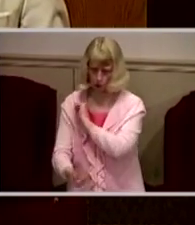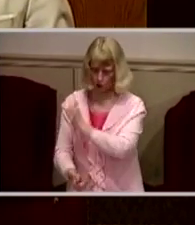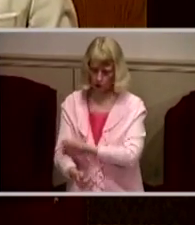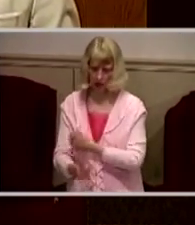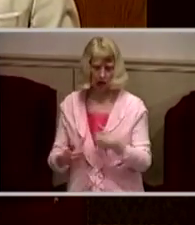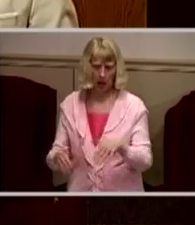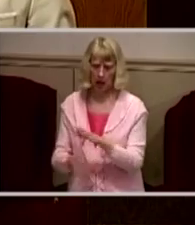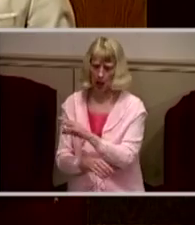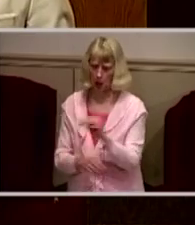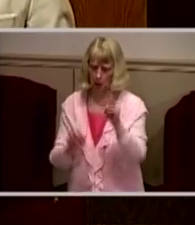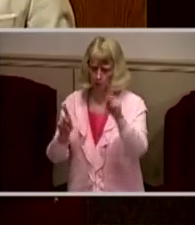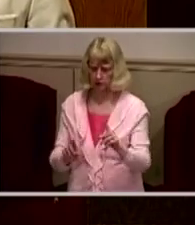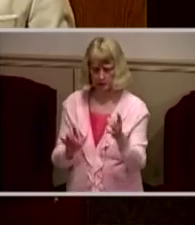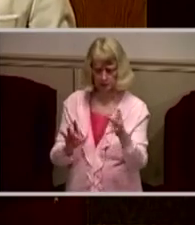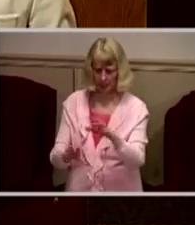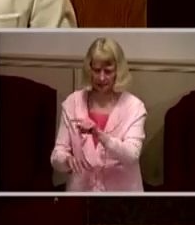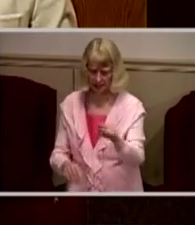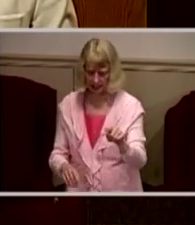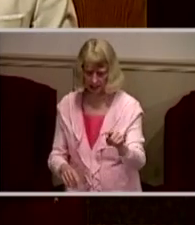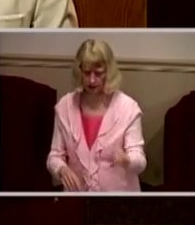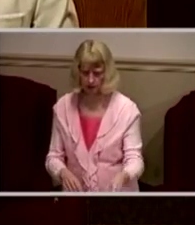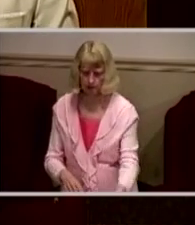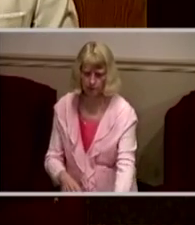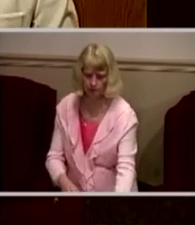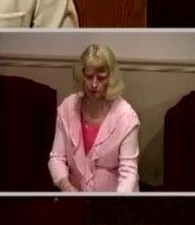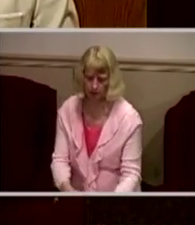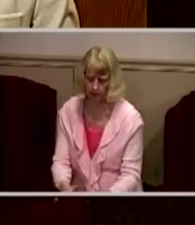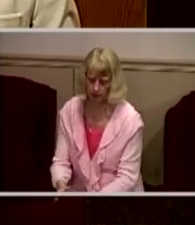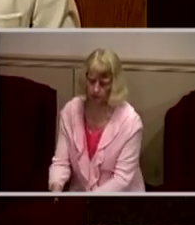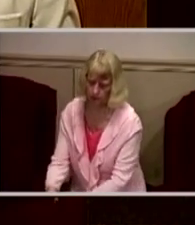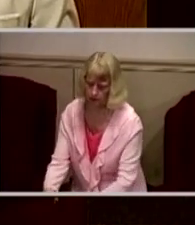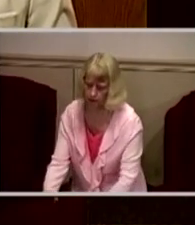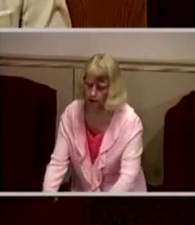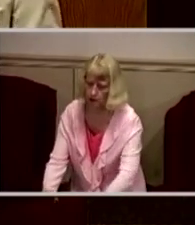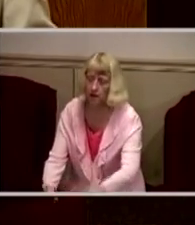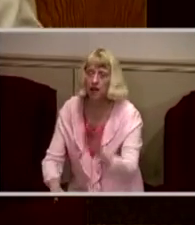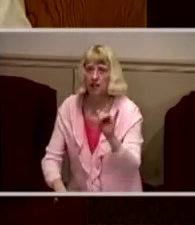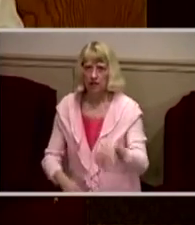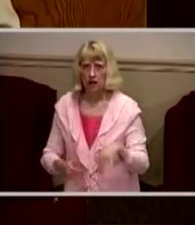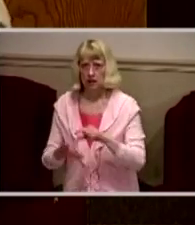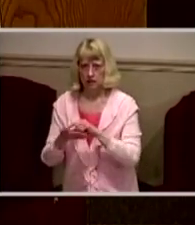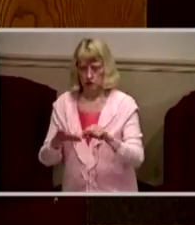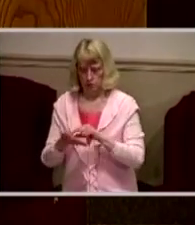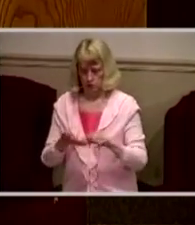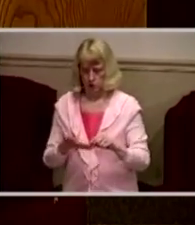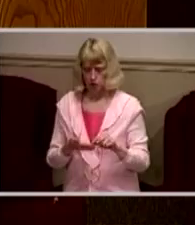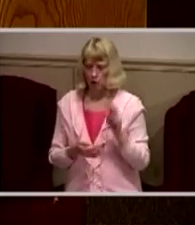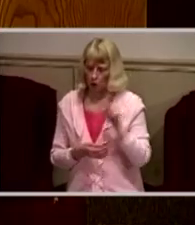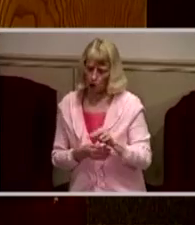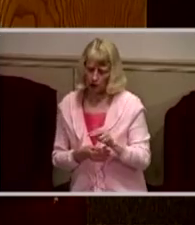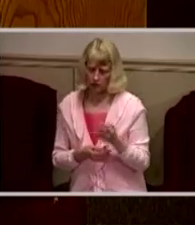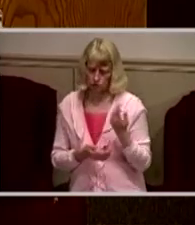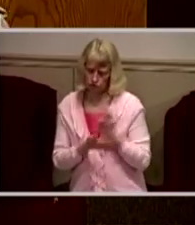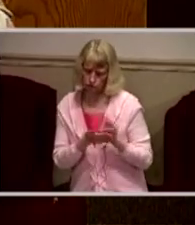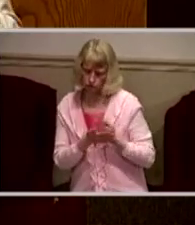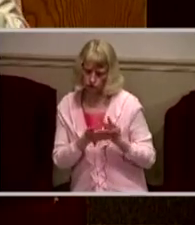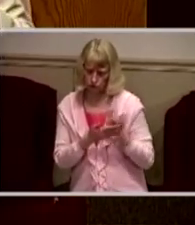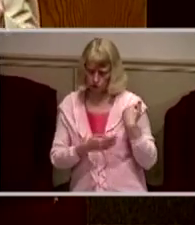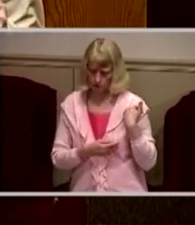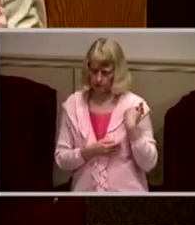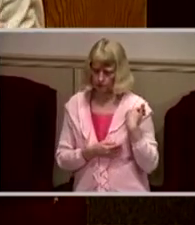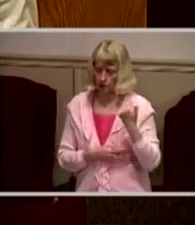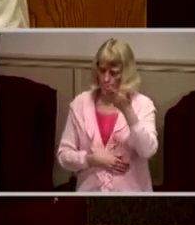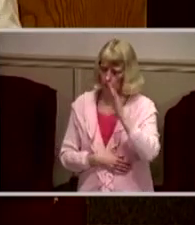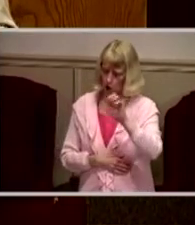authority. Let no man despise thee. And what we have noted when we looked at that particular passage a couple of weeks ago is that